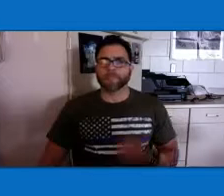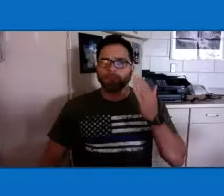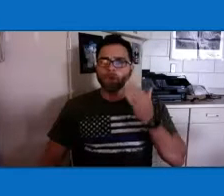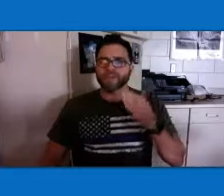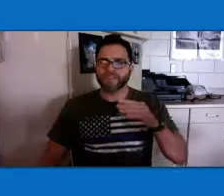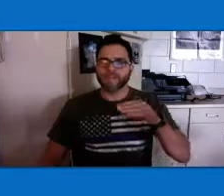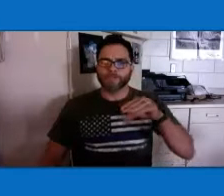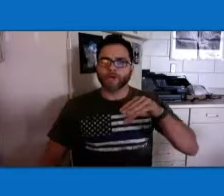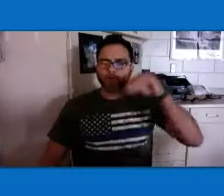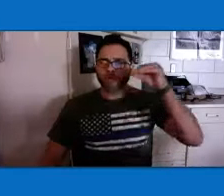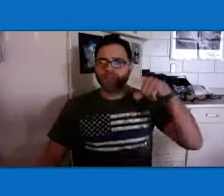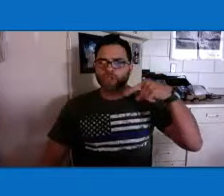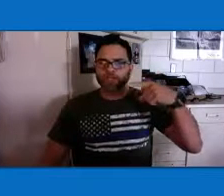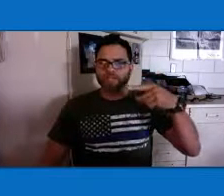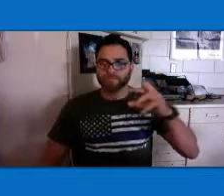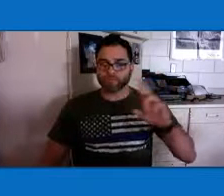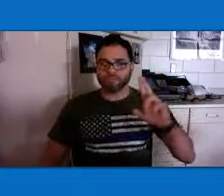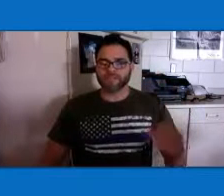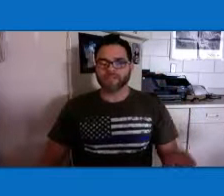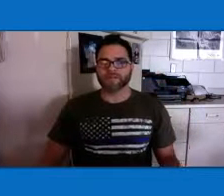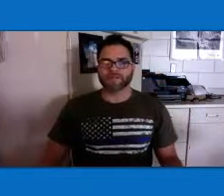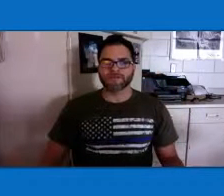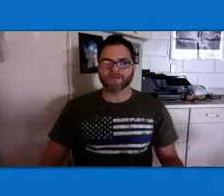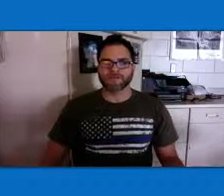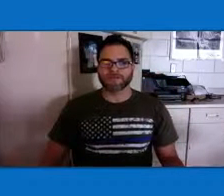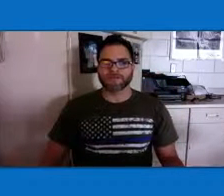Okay. Part of the learning target. Ready?